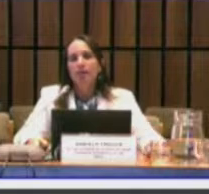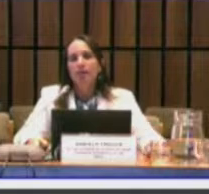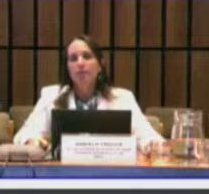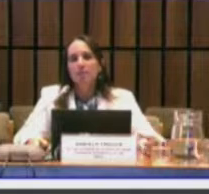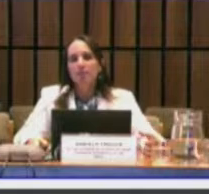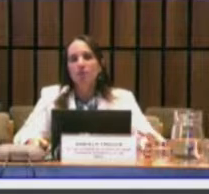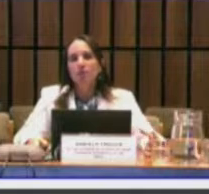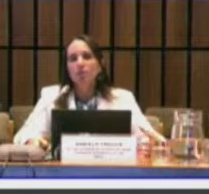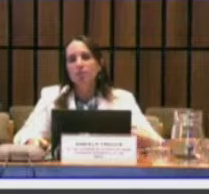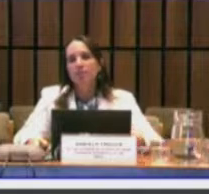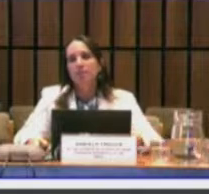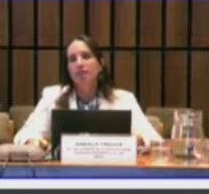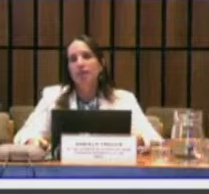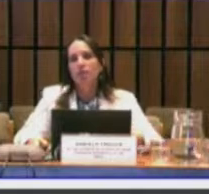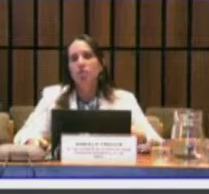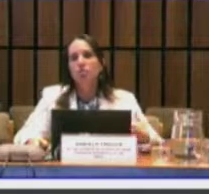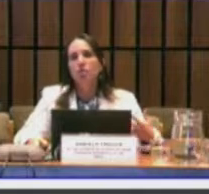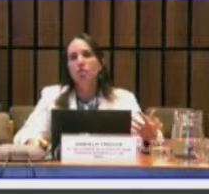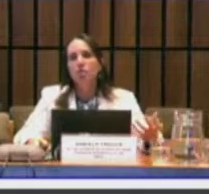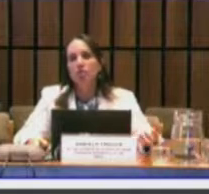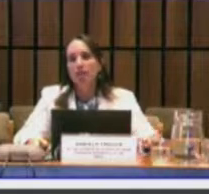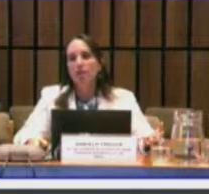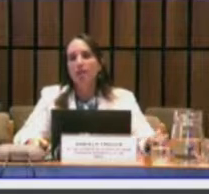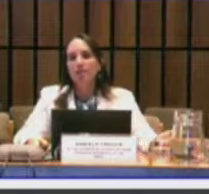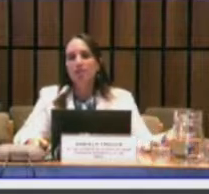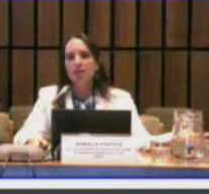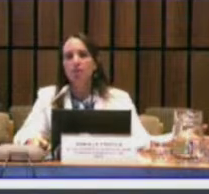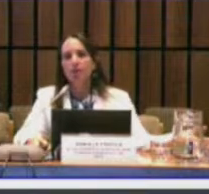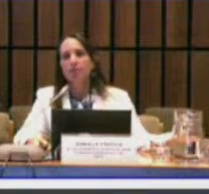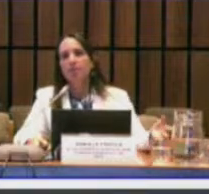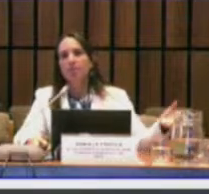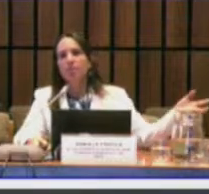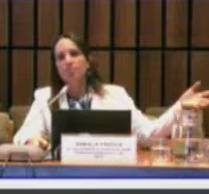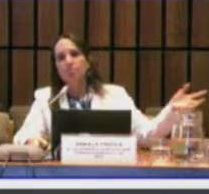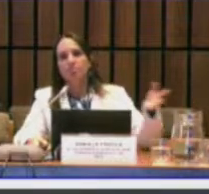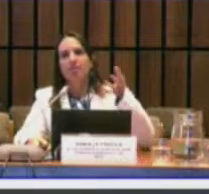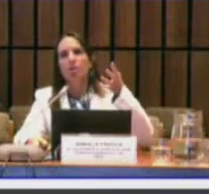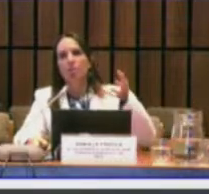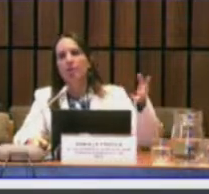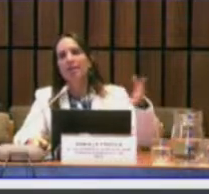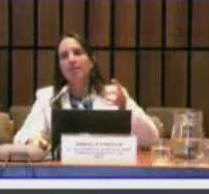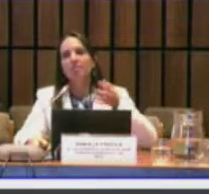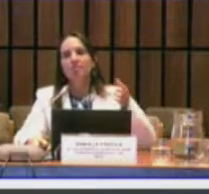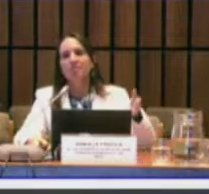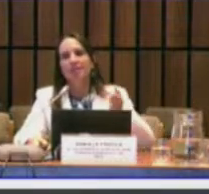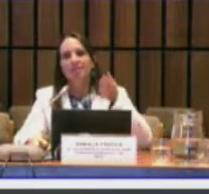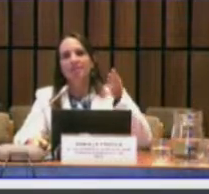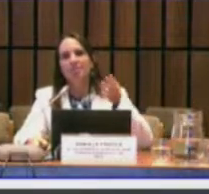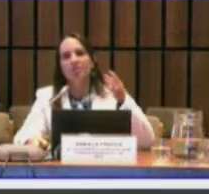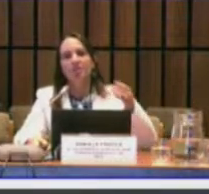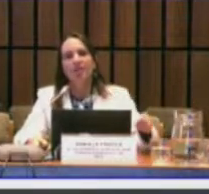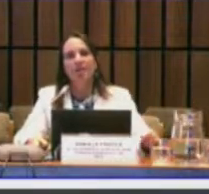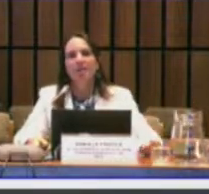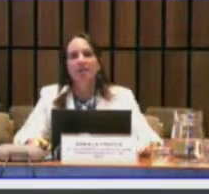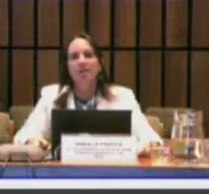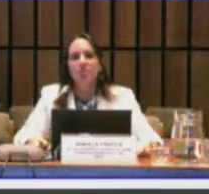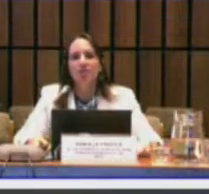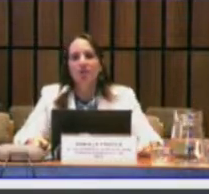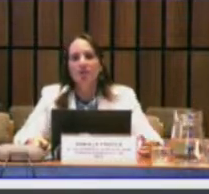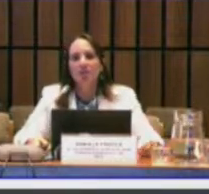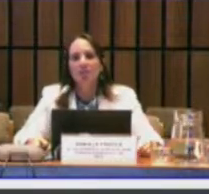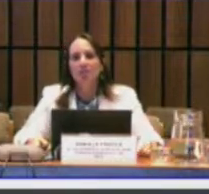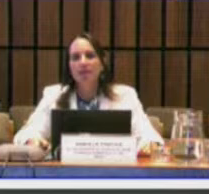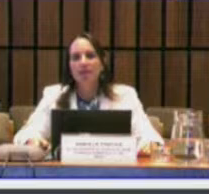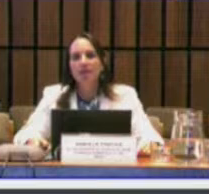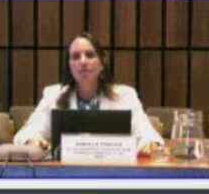school system. But these index then would allow us to monitor the educational progress as averages